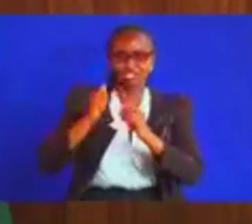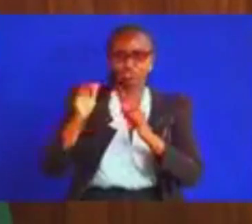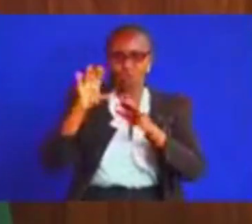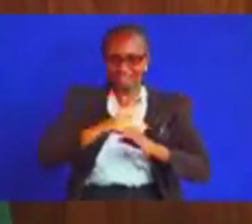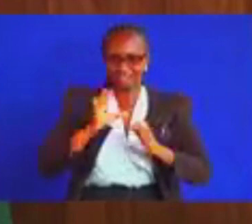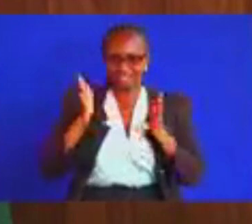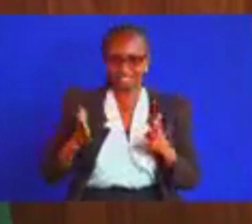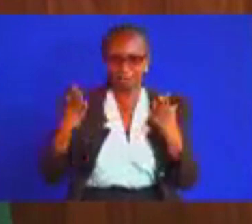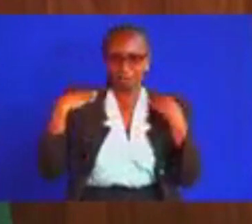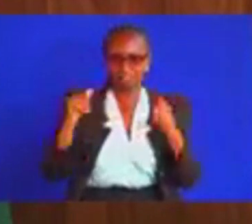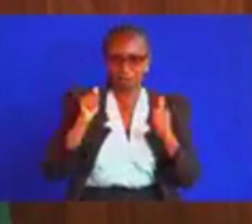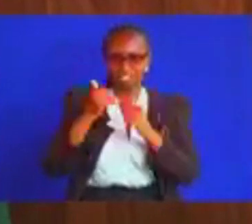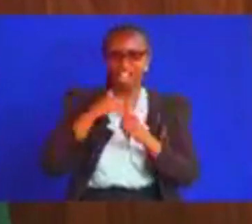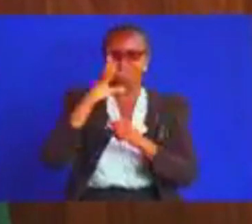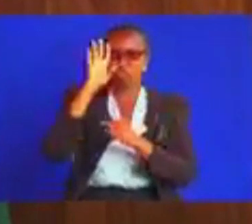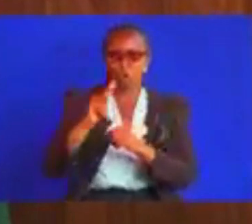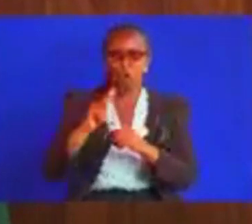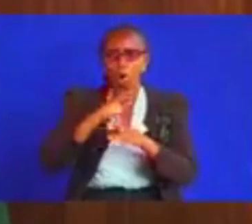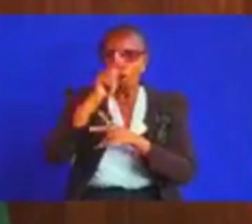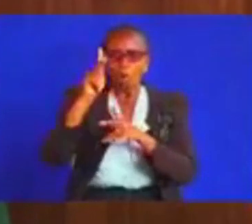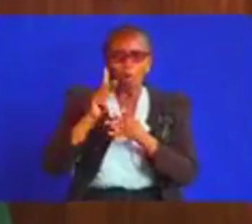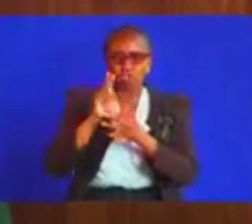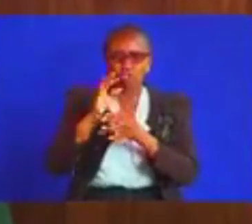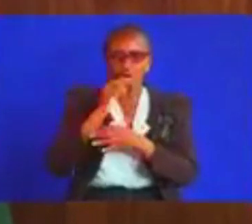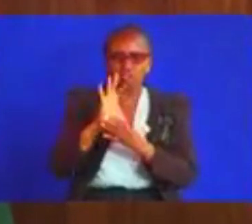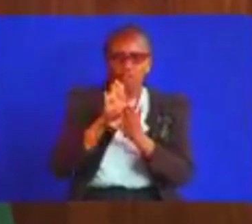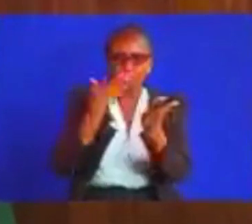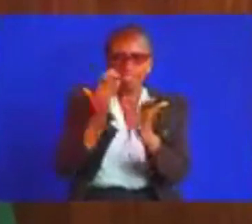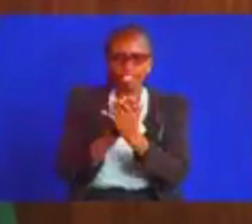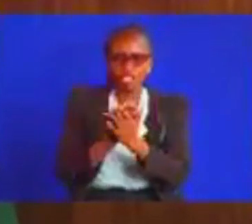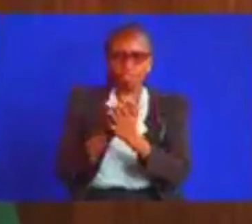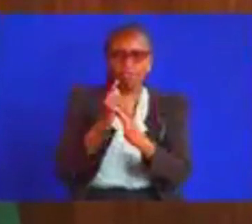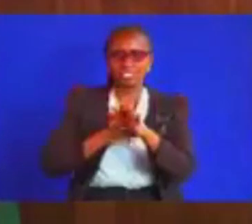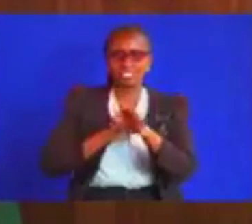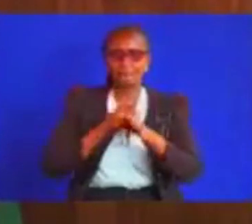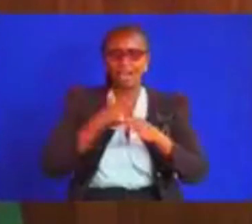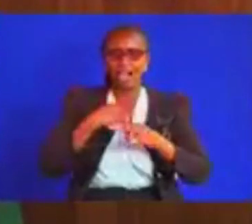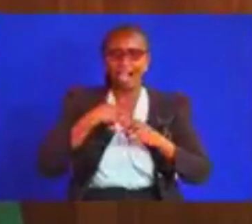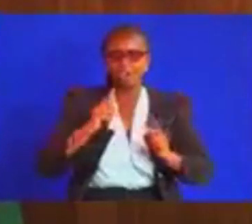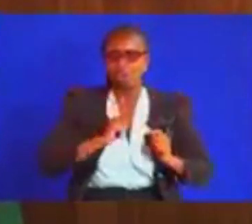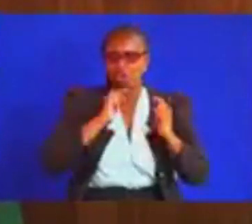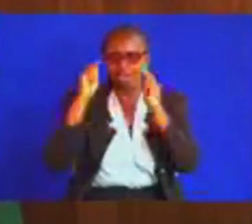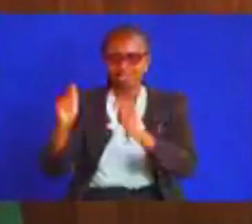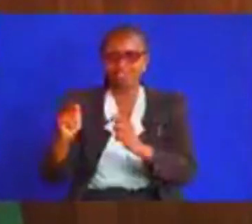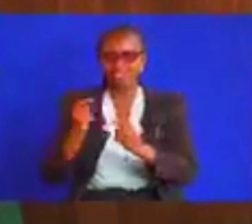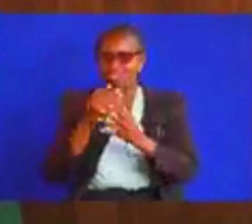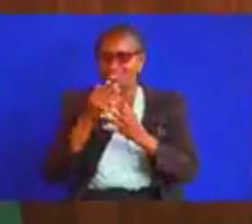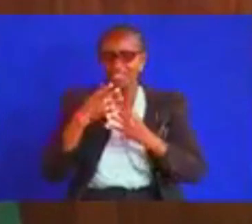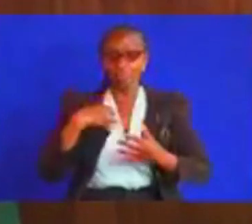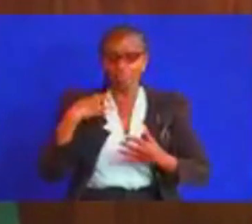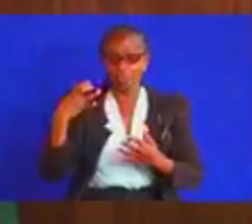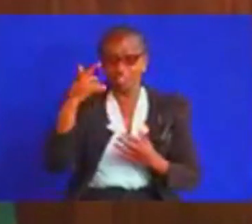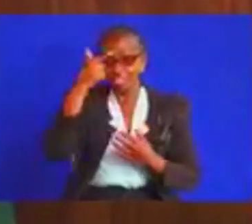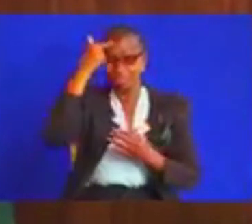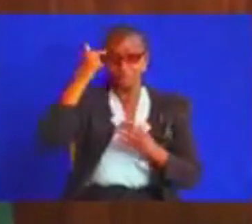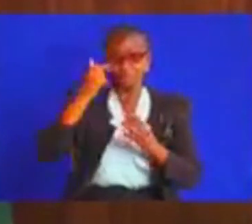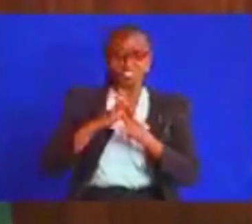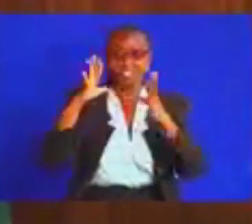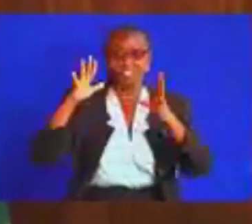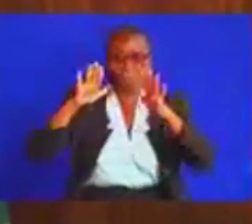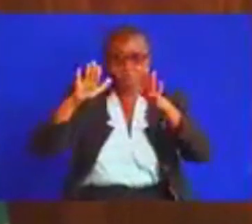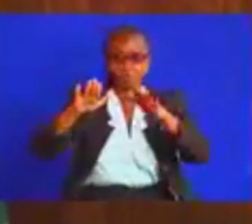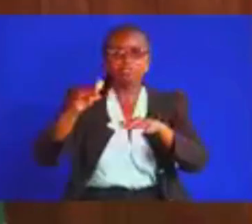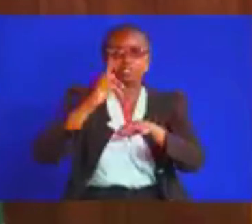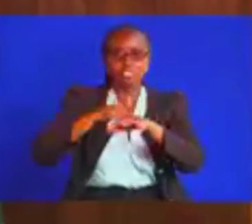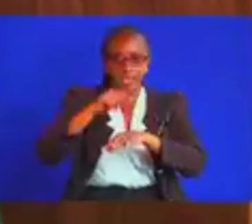practice that has no point of application as far as territorial transformation is concerned. Because the Great Commission, as we